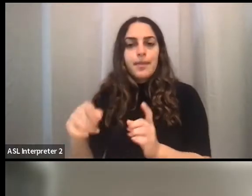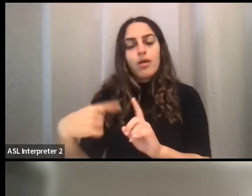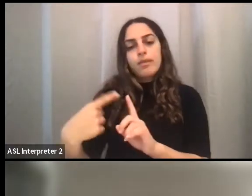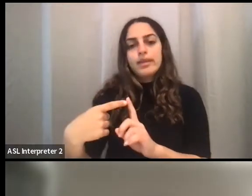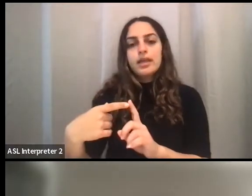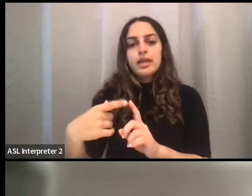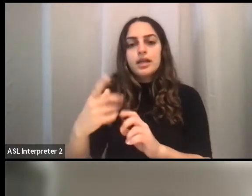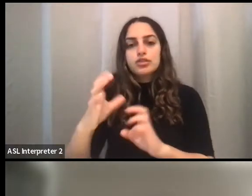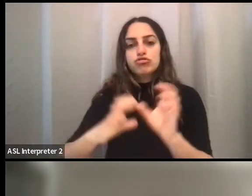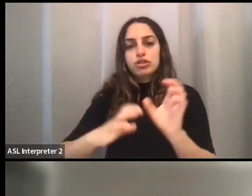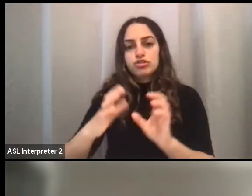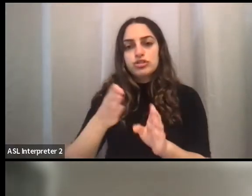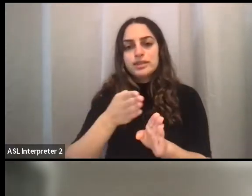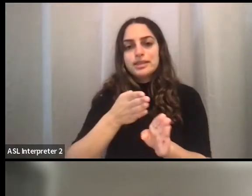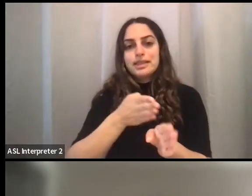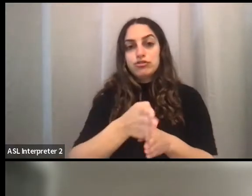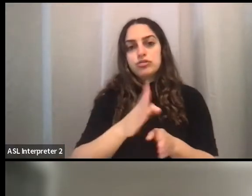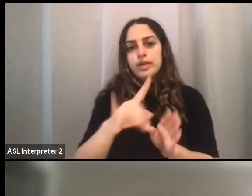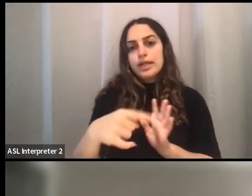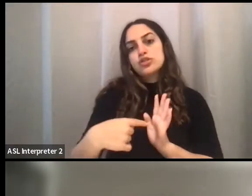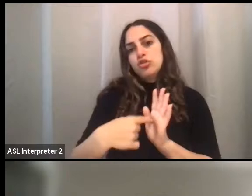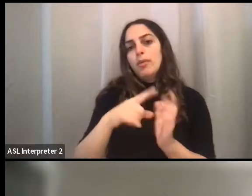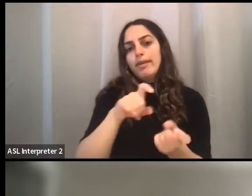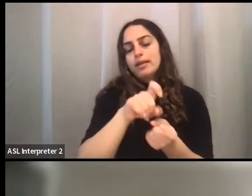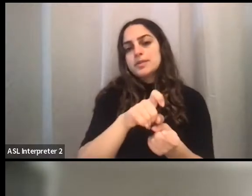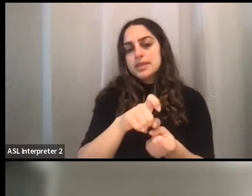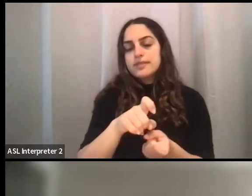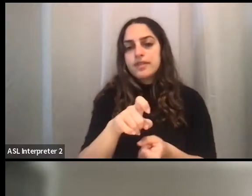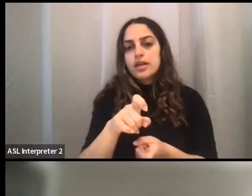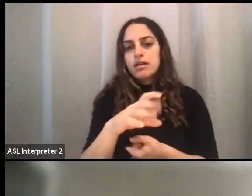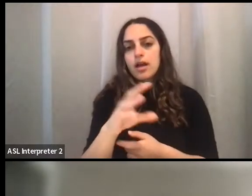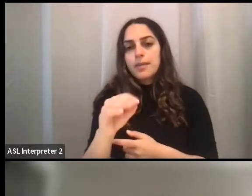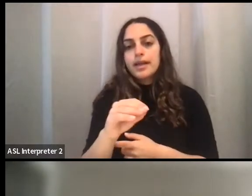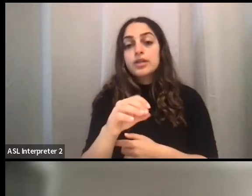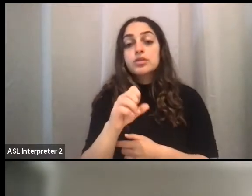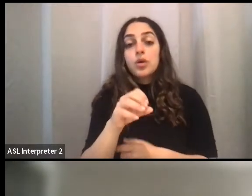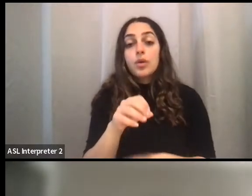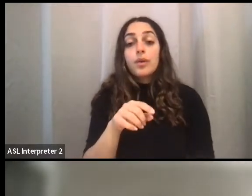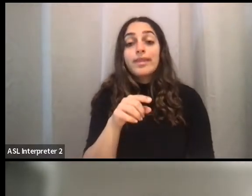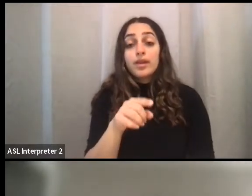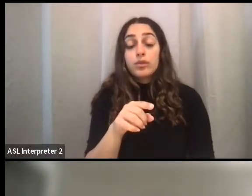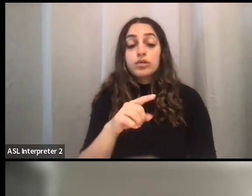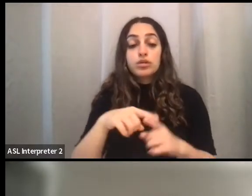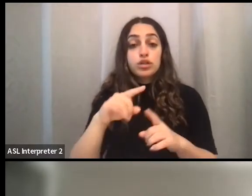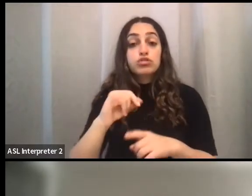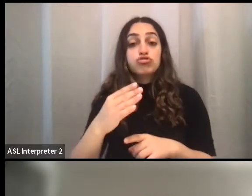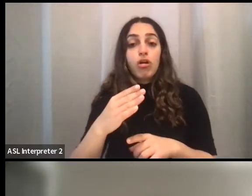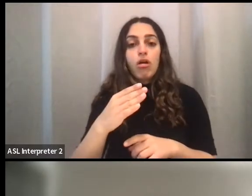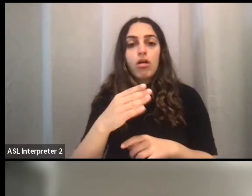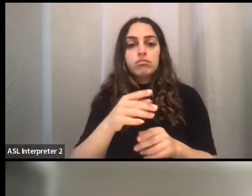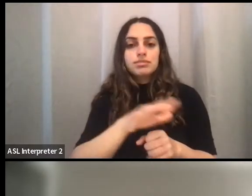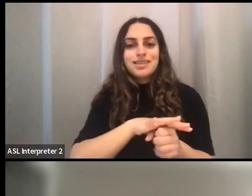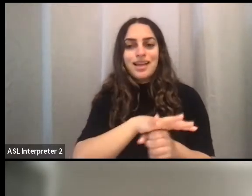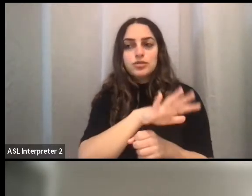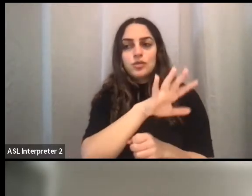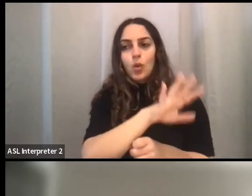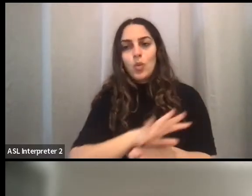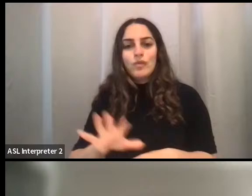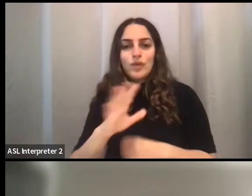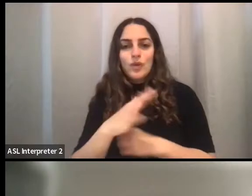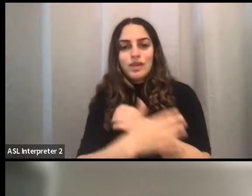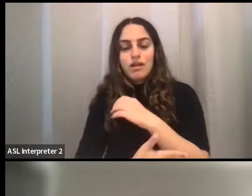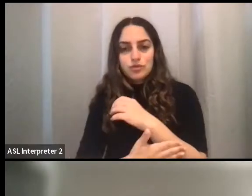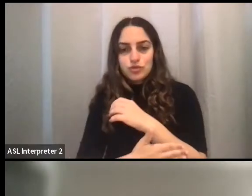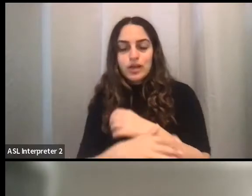evidenced by that particular company so there were far-flung job sites all over the country um there were